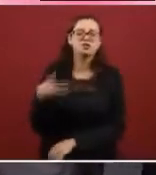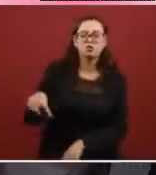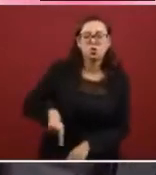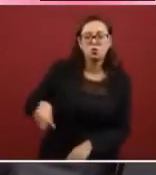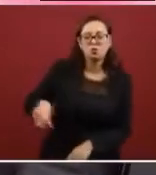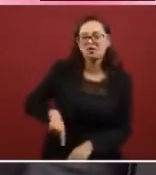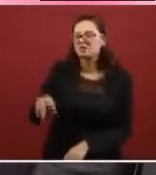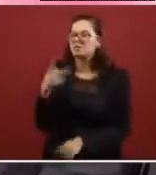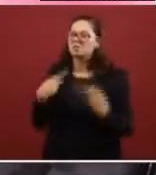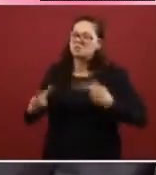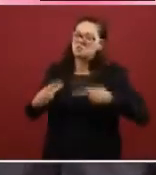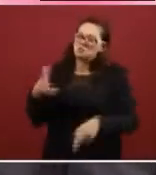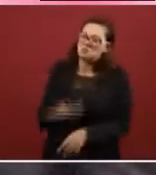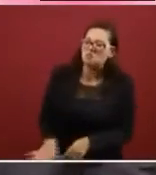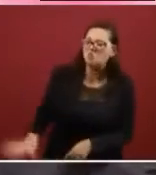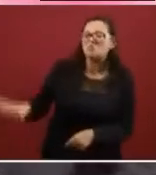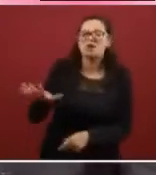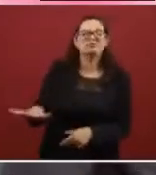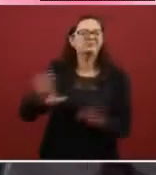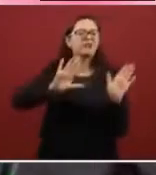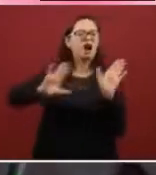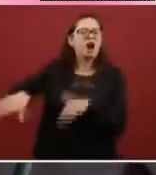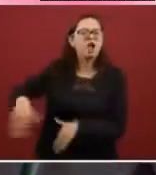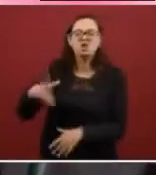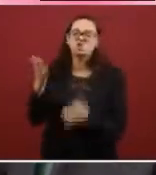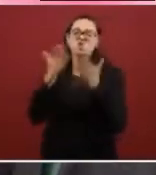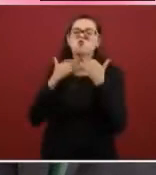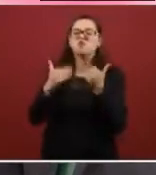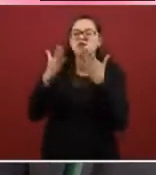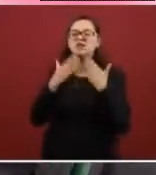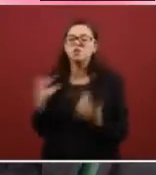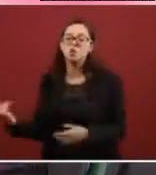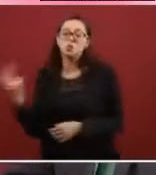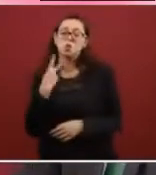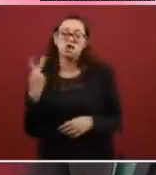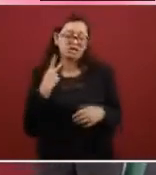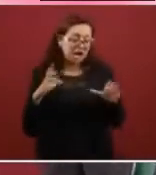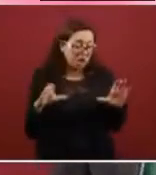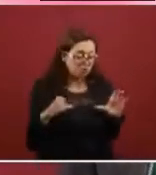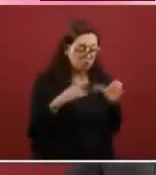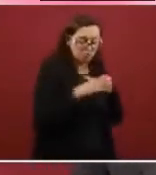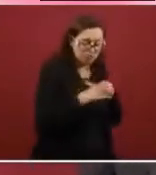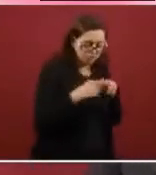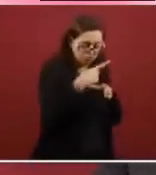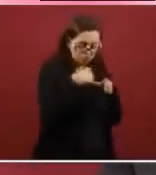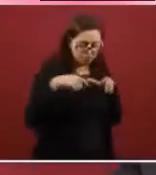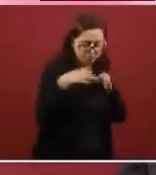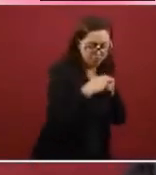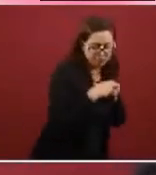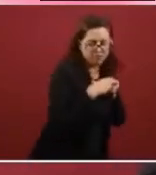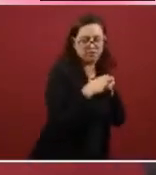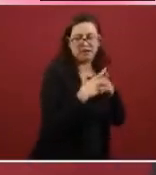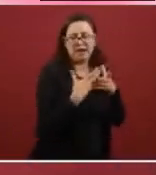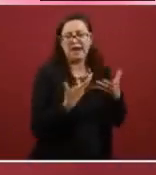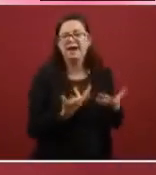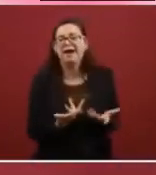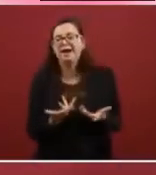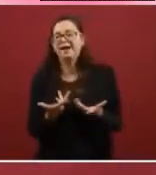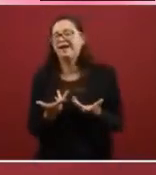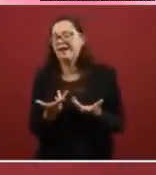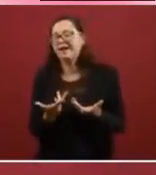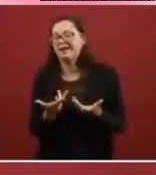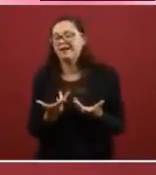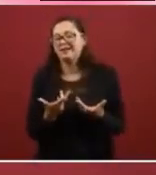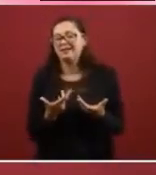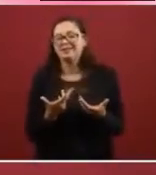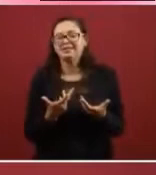be, existe, that people doesn't exist anymore. La política es asunto de los políticos. The politics entonces, is for politicians. Como